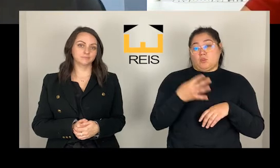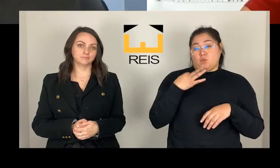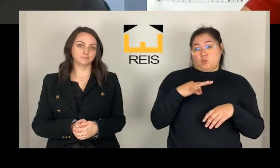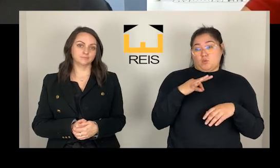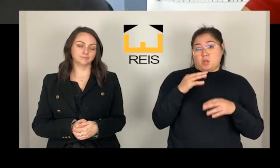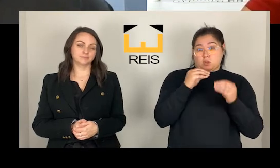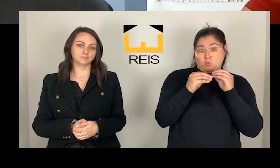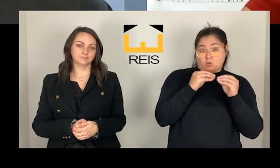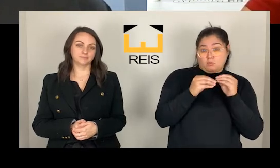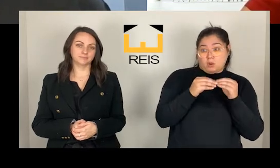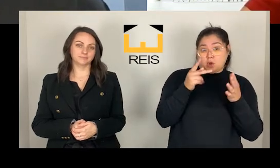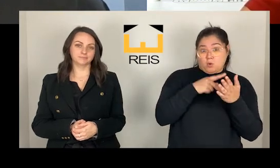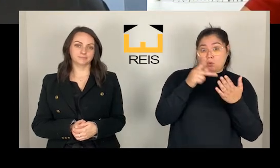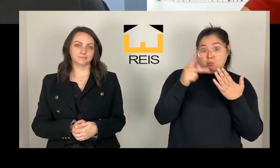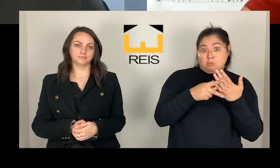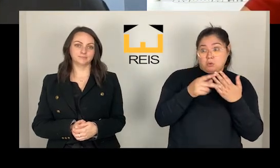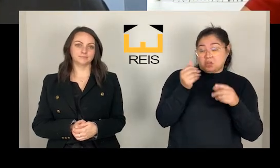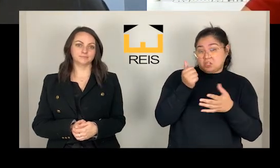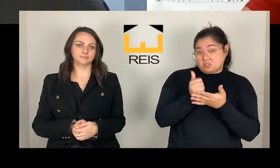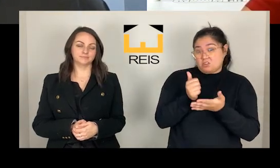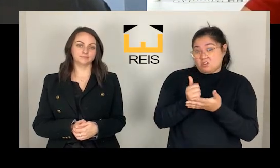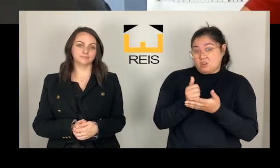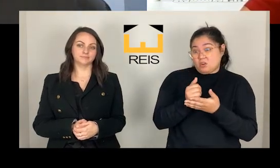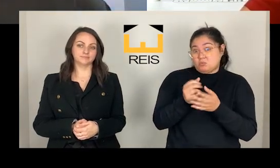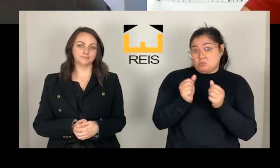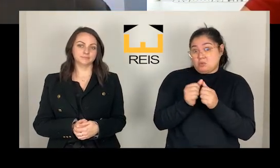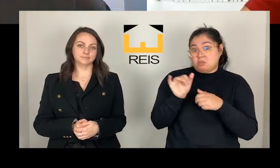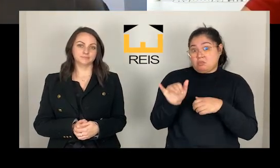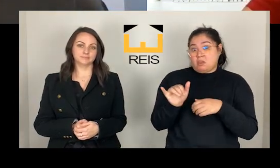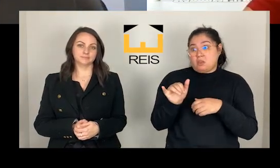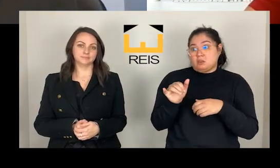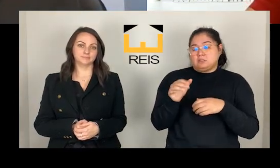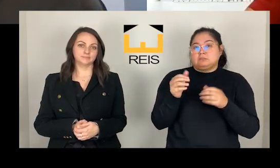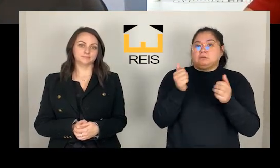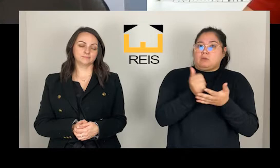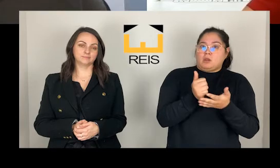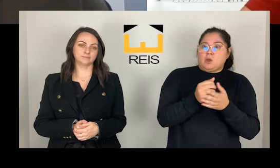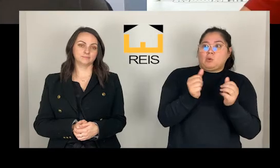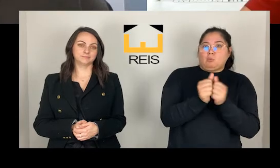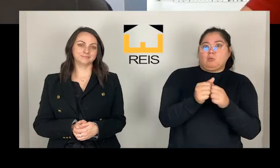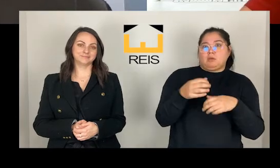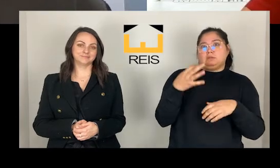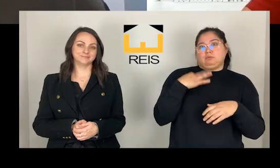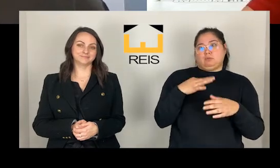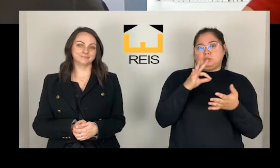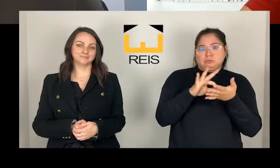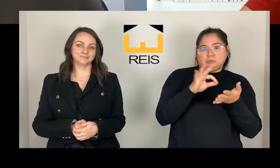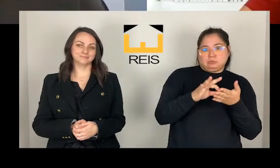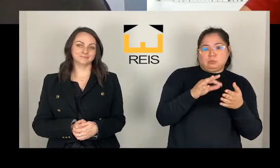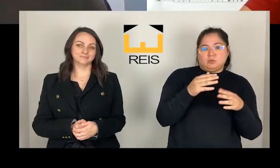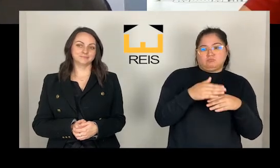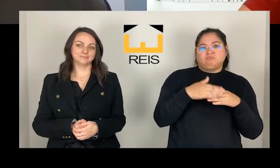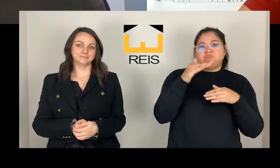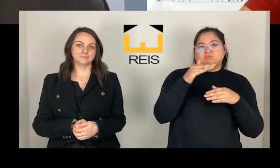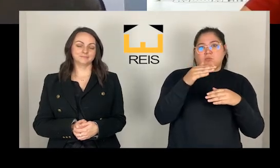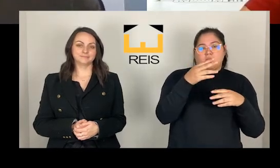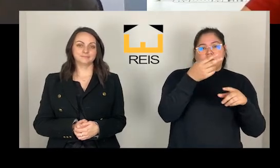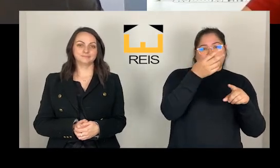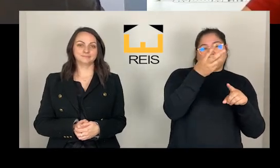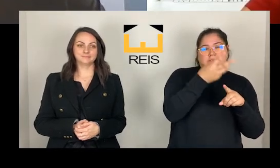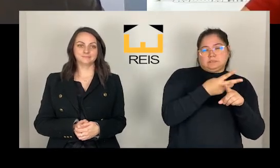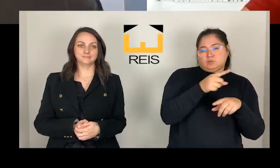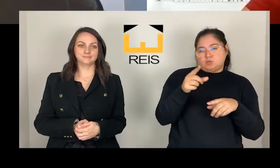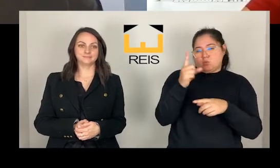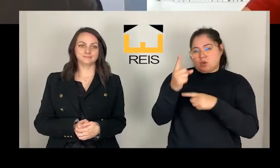repair programs help in that case to get a credit score up, with say within 6 months to a year? If the credit score